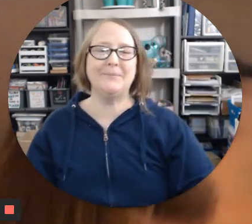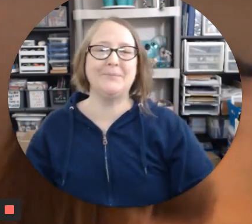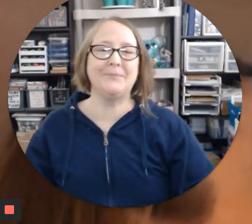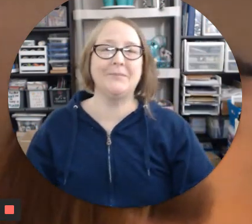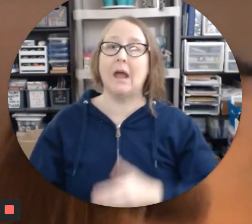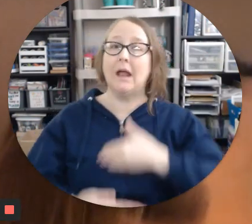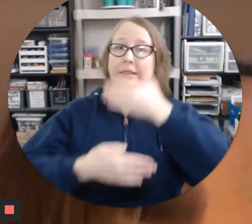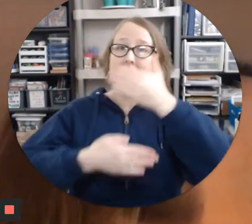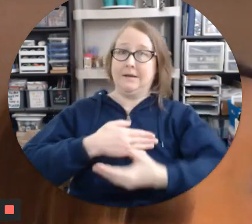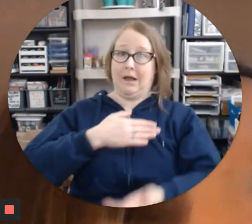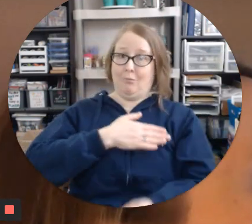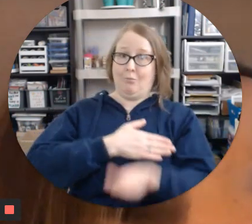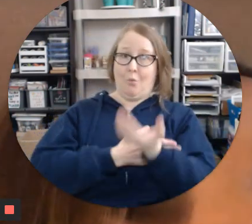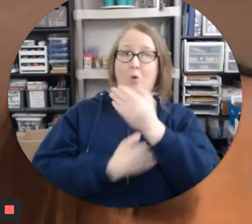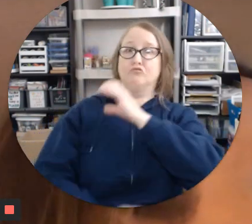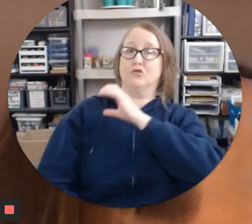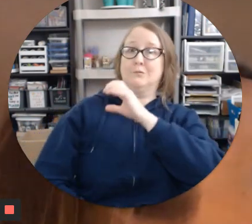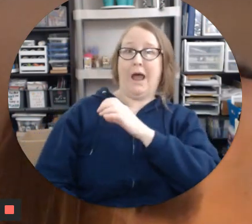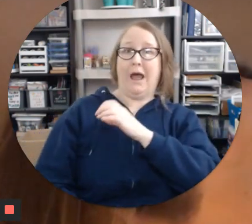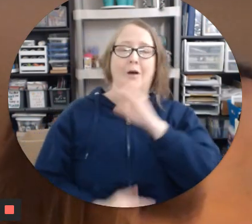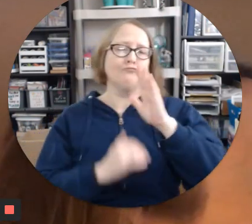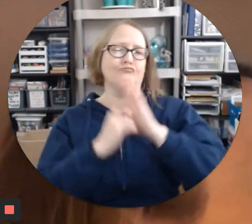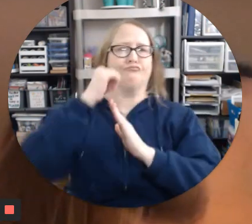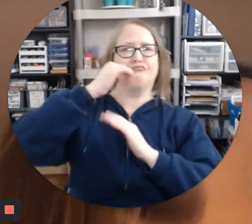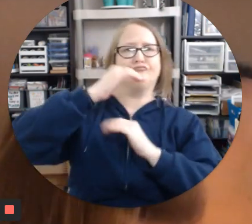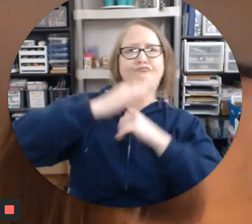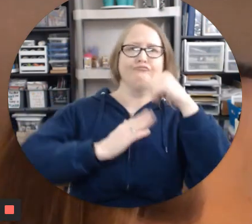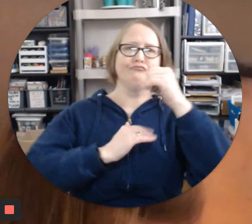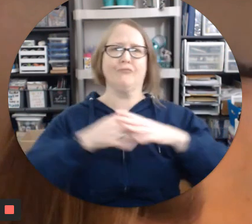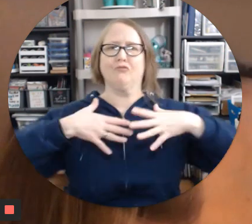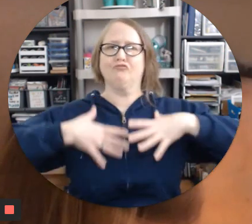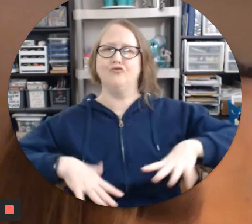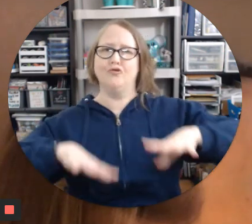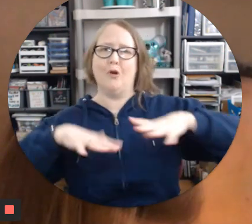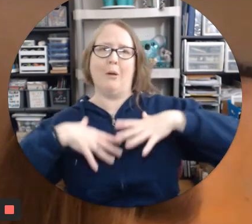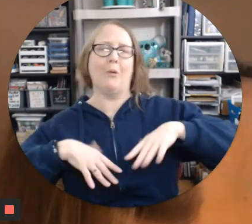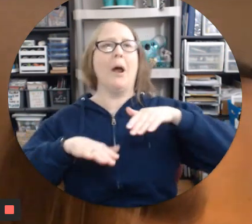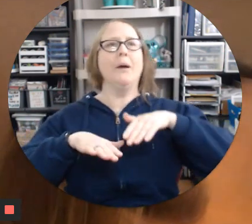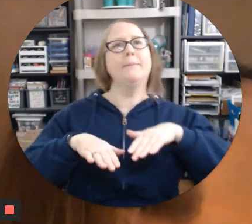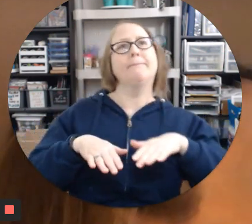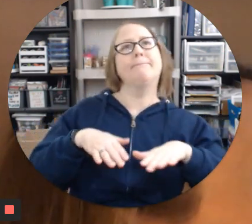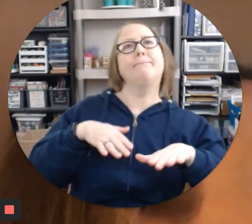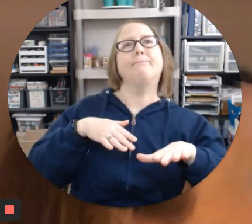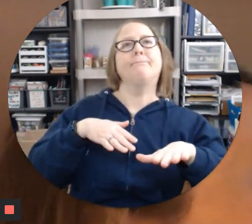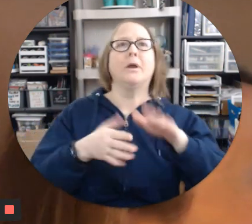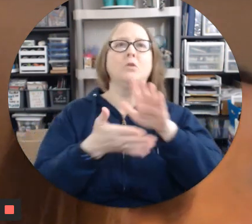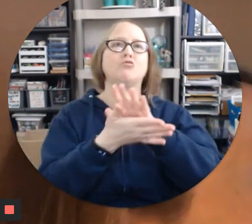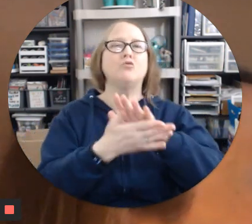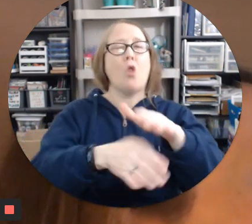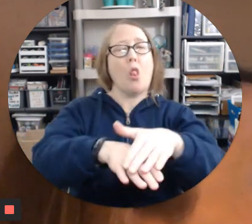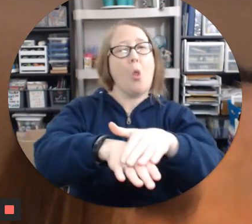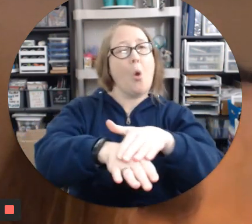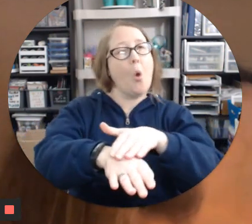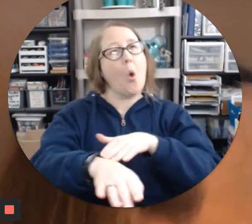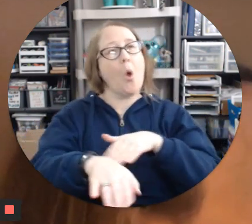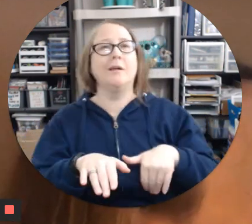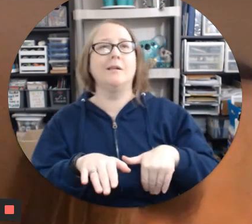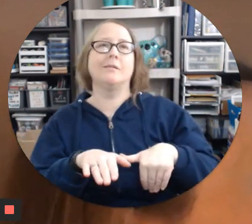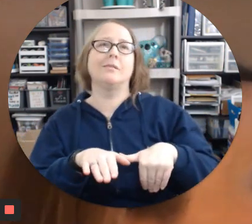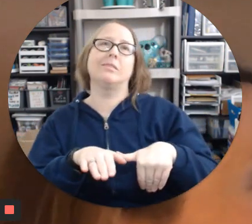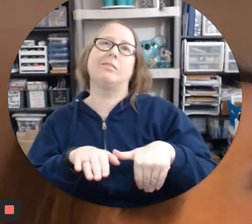The next morning, Chrysanthemum wore her most comfortable jumper. She walked to school as slowly as she could. She dragged her feet in the